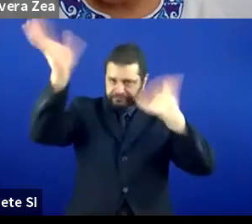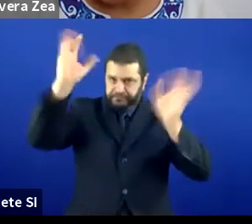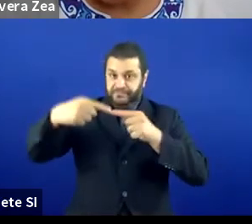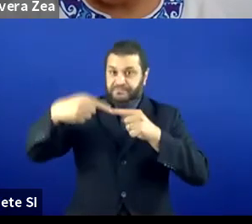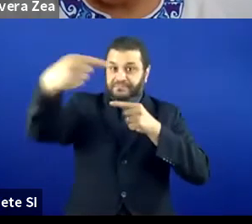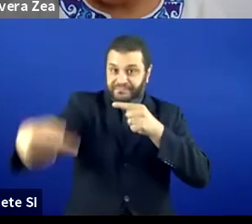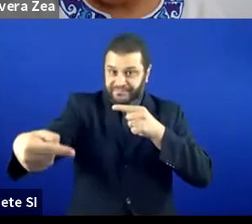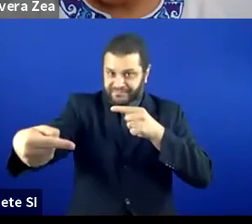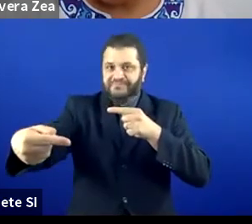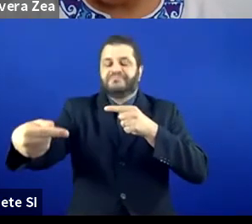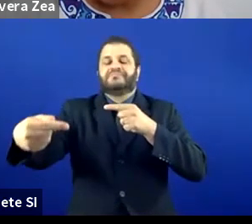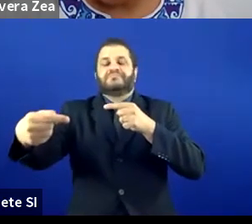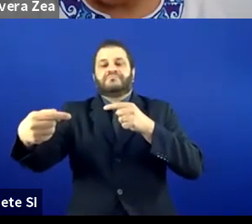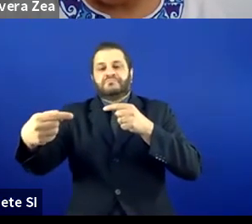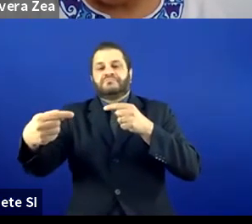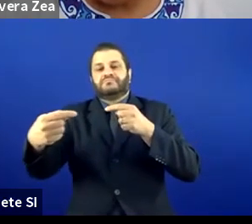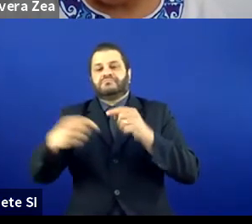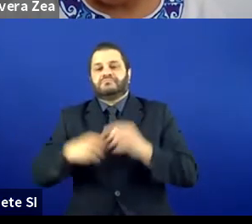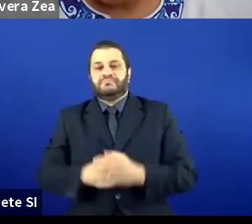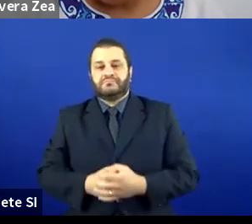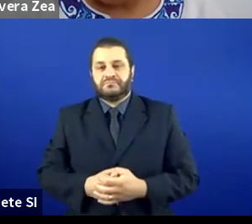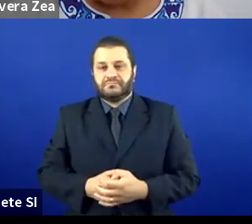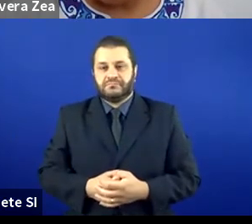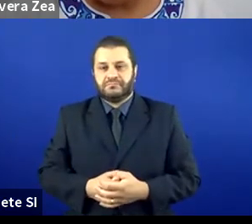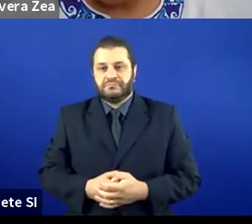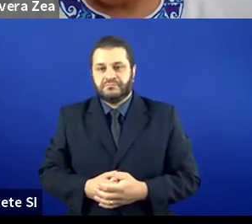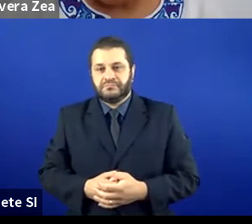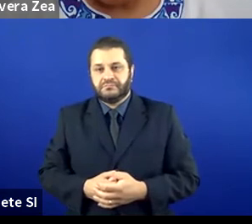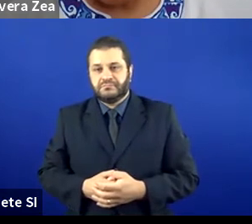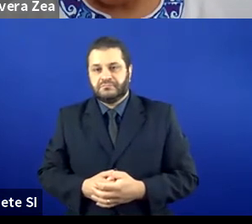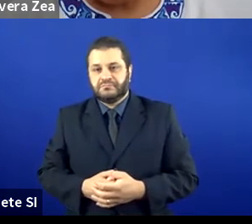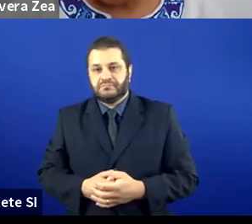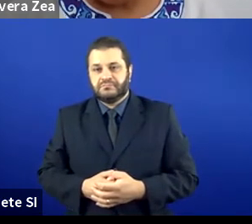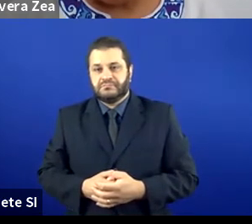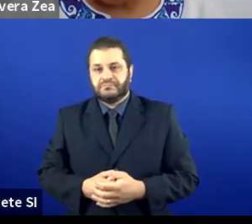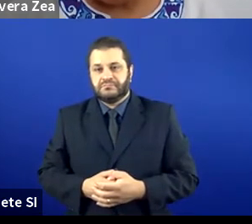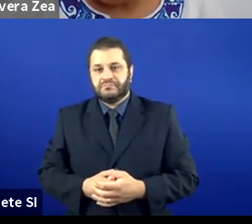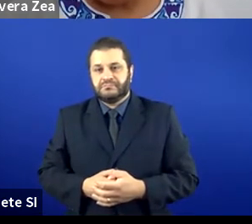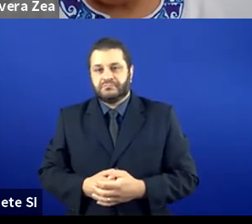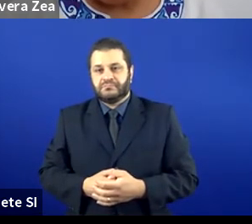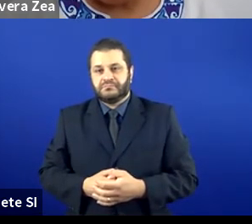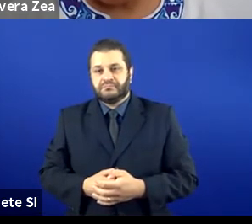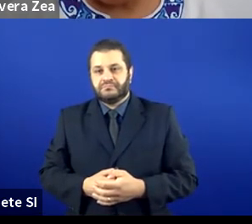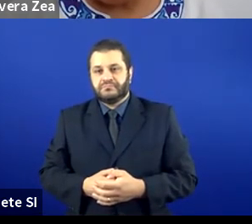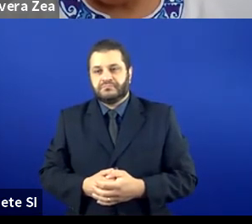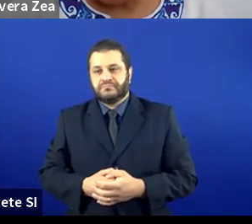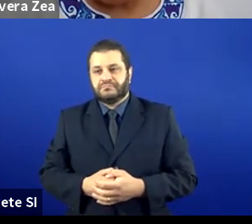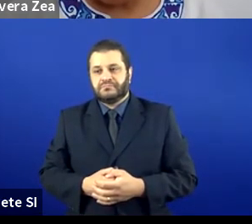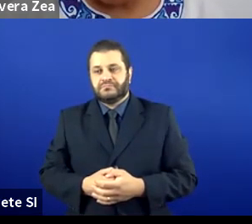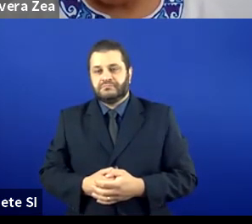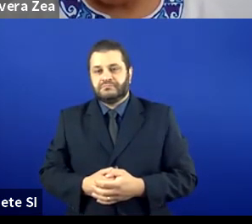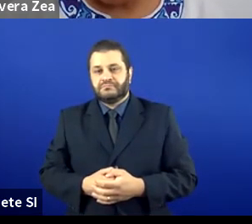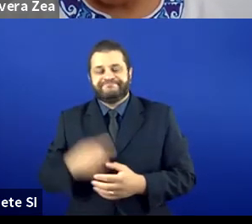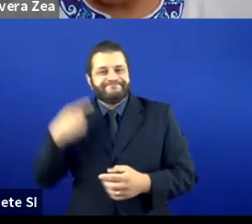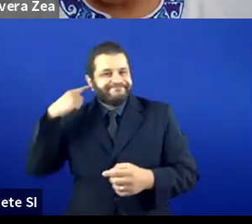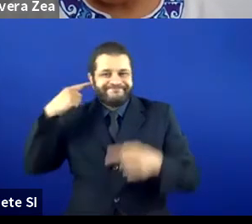I really do believe that we have this unprecedented opportunity to be able to take on really critical challenges that are still